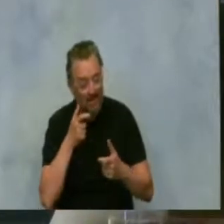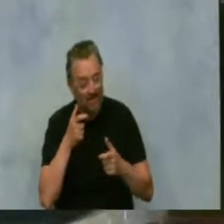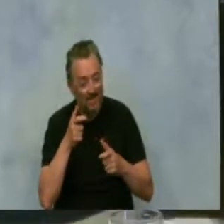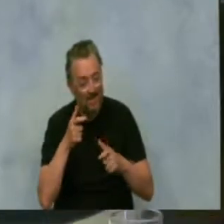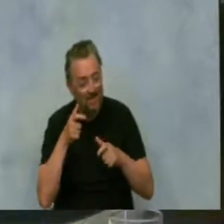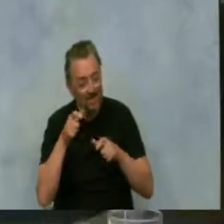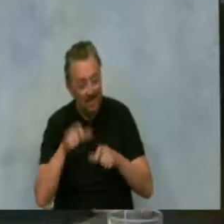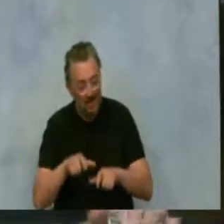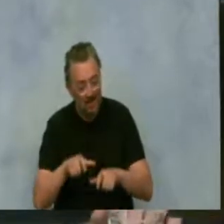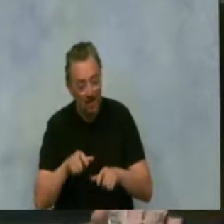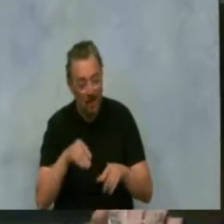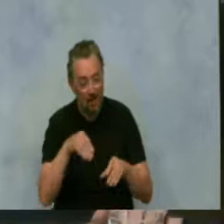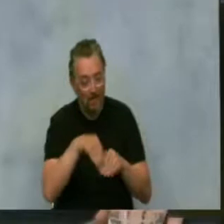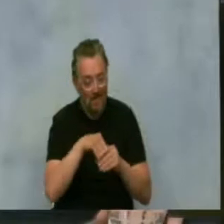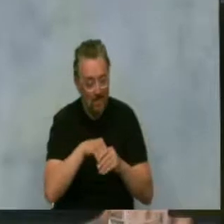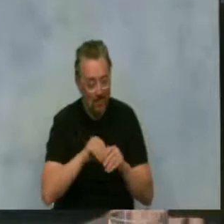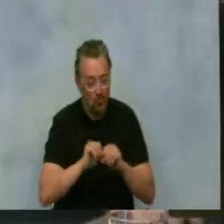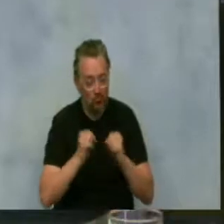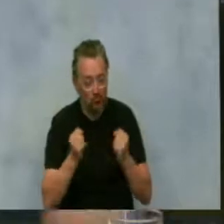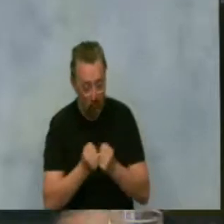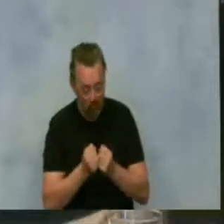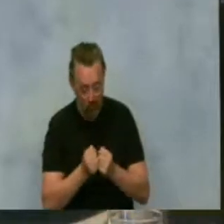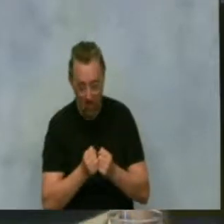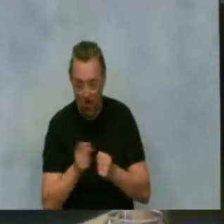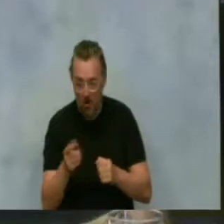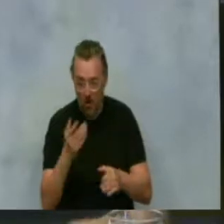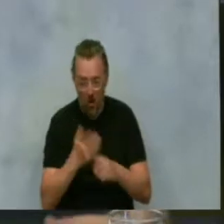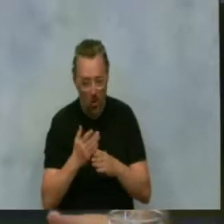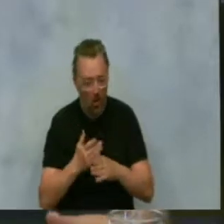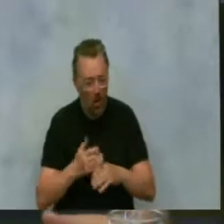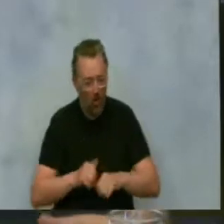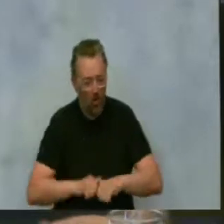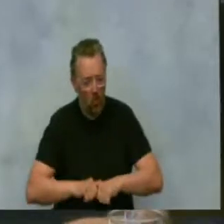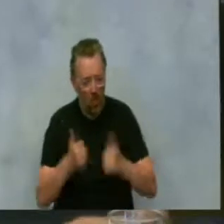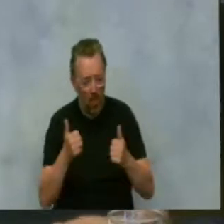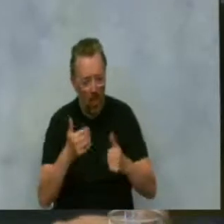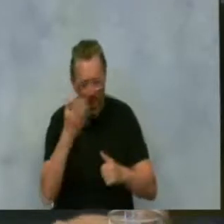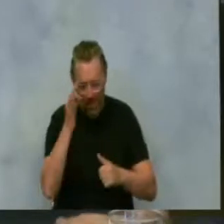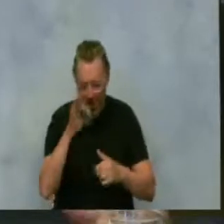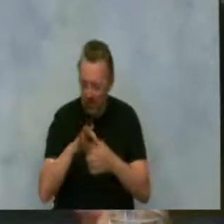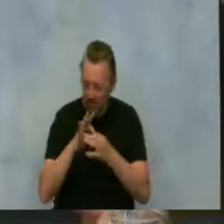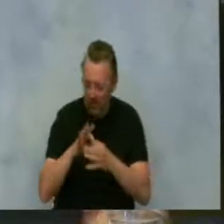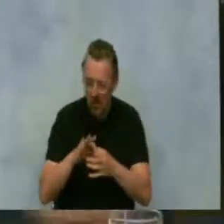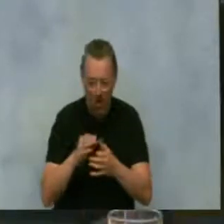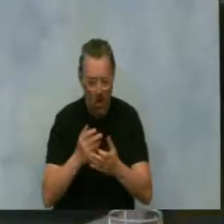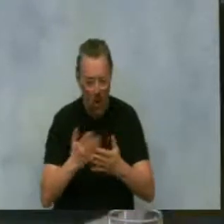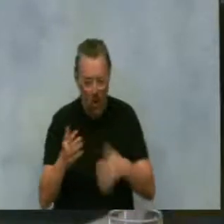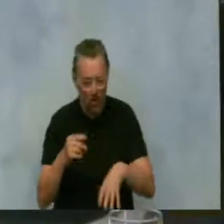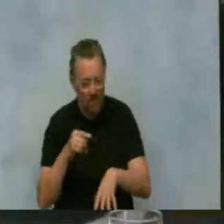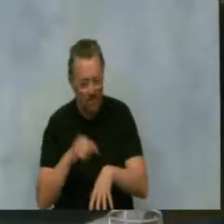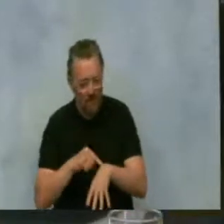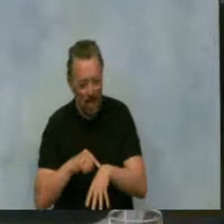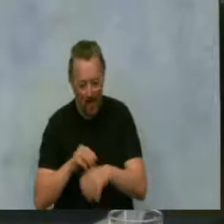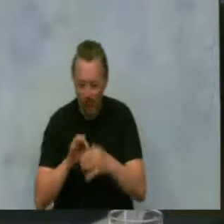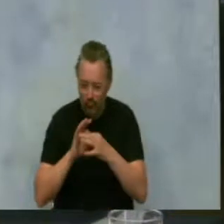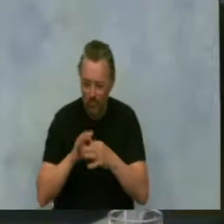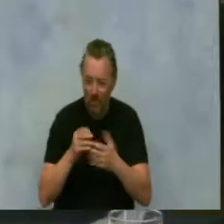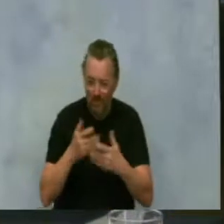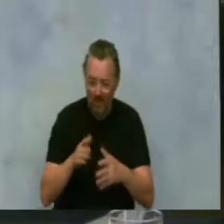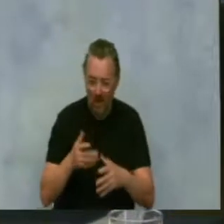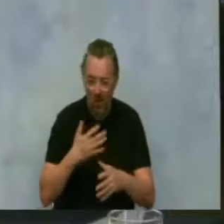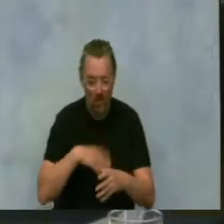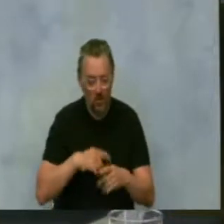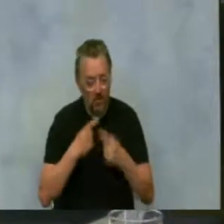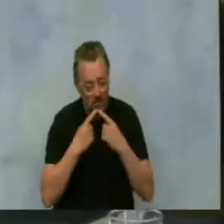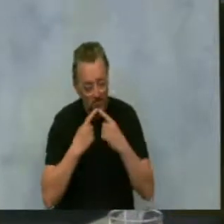Group. They work really well with the council. They spend a lot of time, so I just wanted to make it public